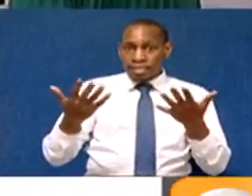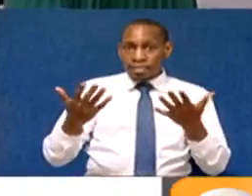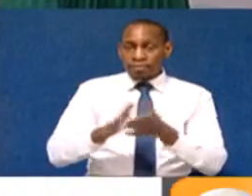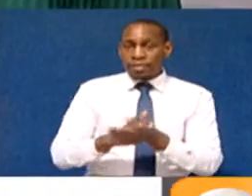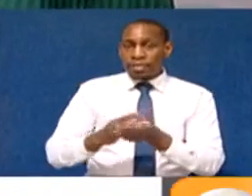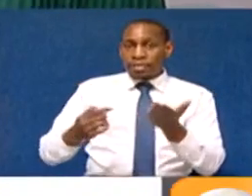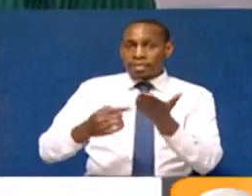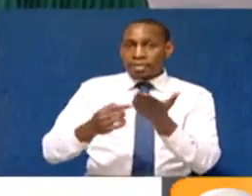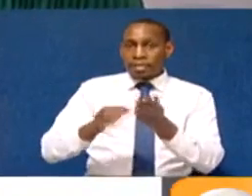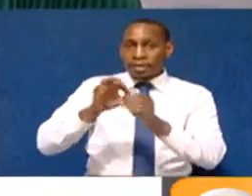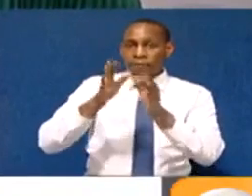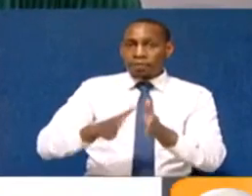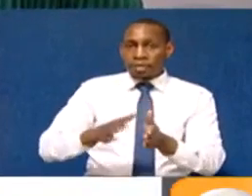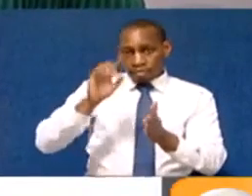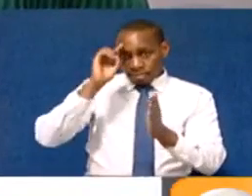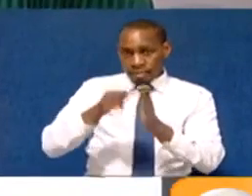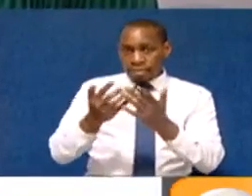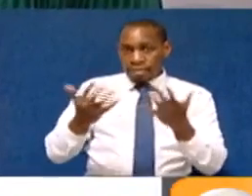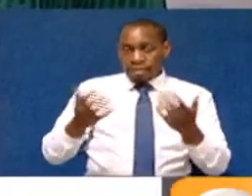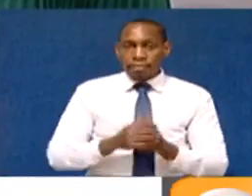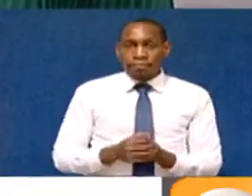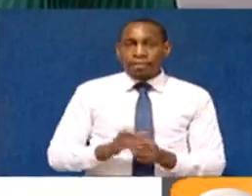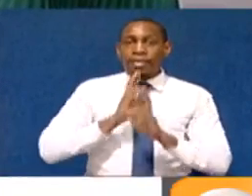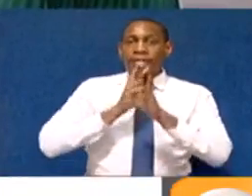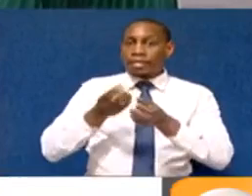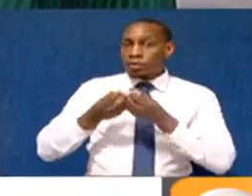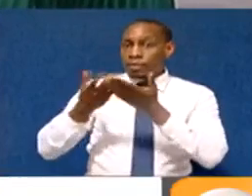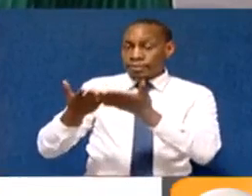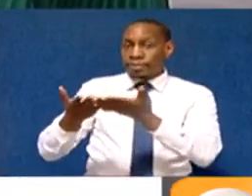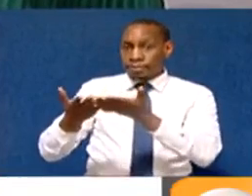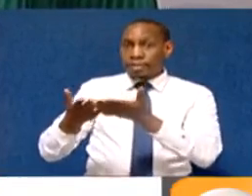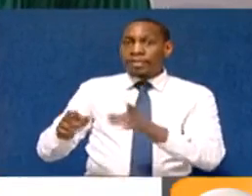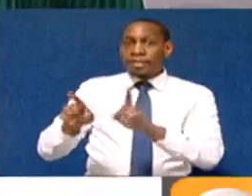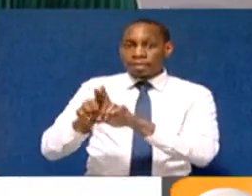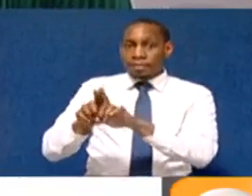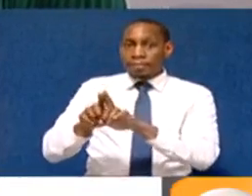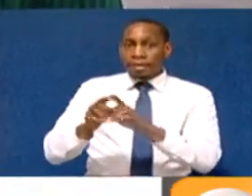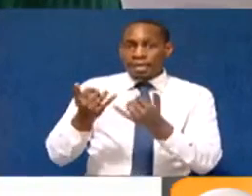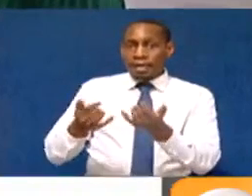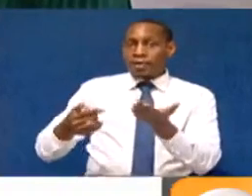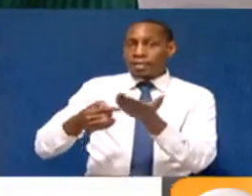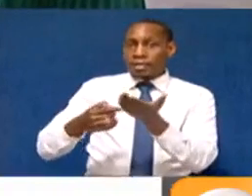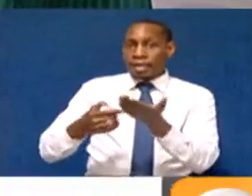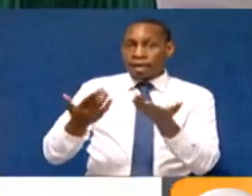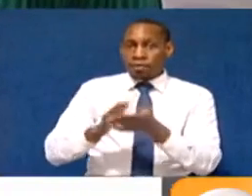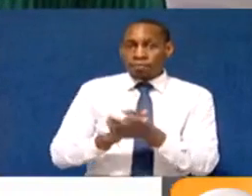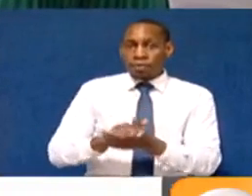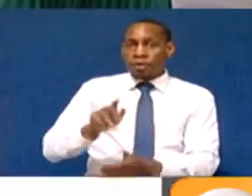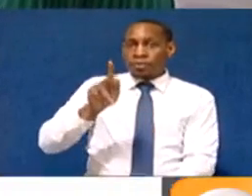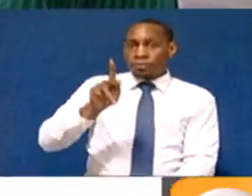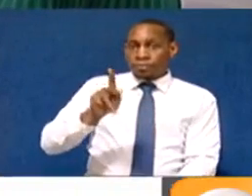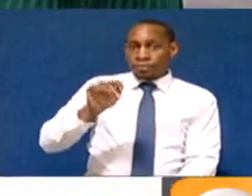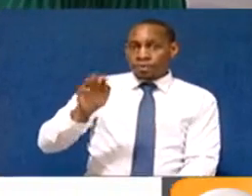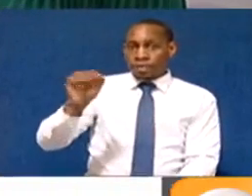the electronic voter identification kits. The results transmission itself is what is electronic through the KEEMS